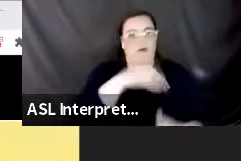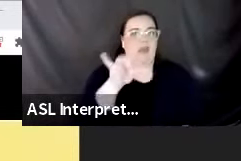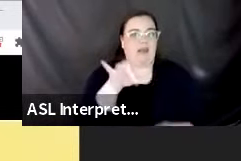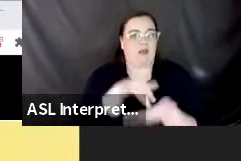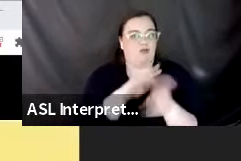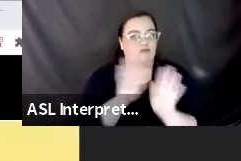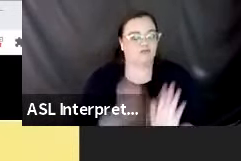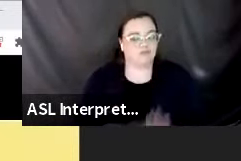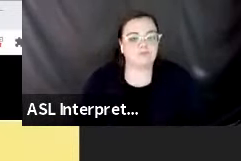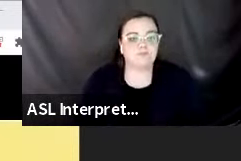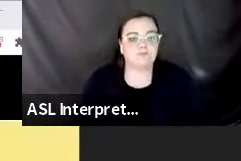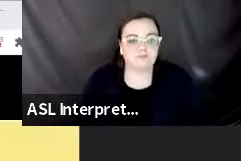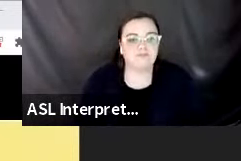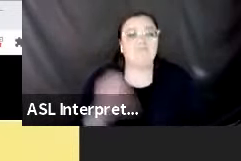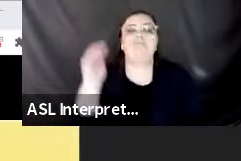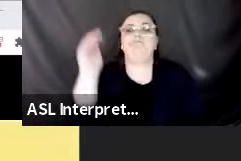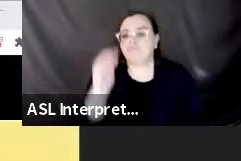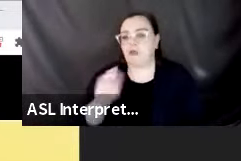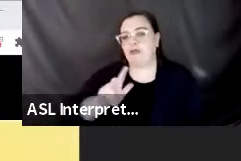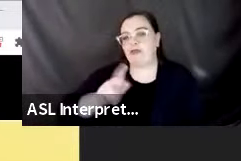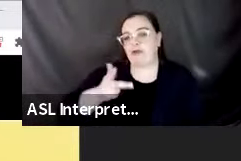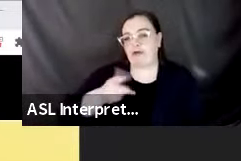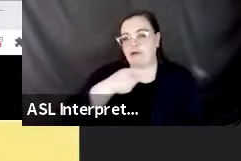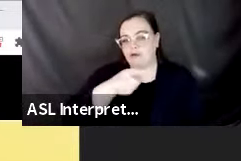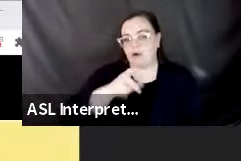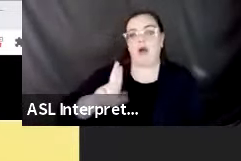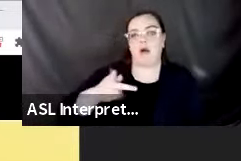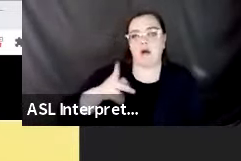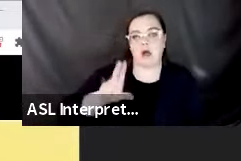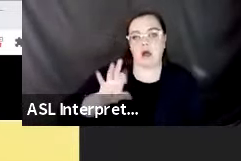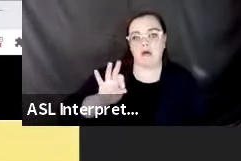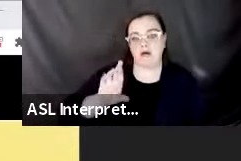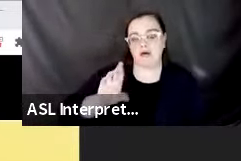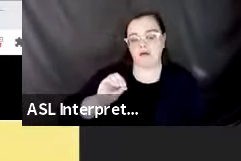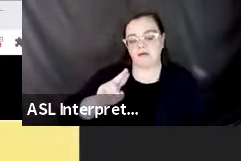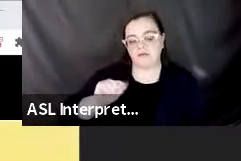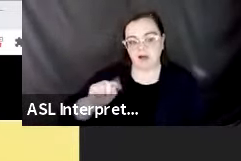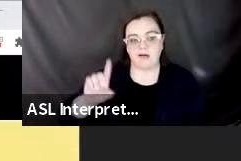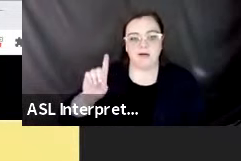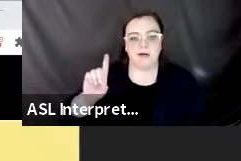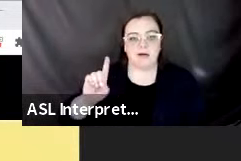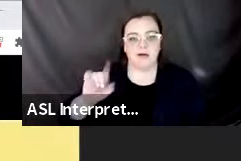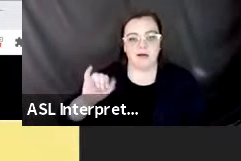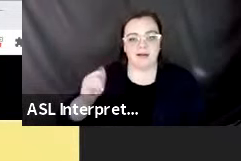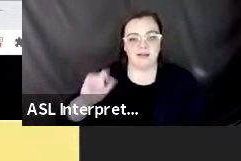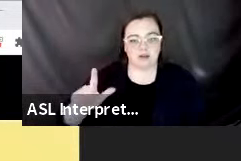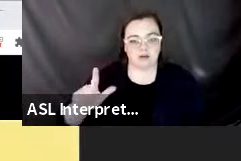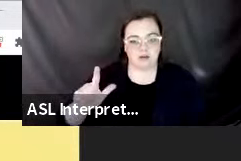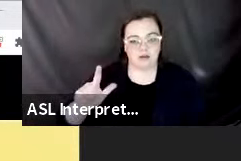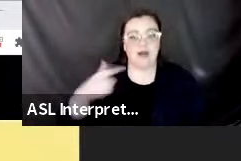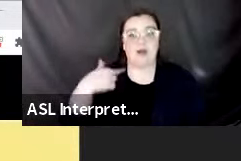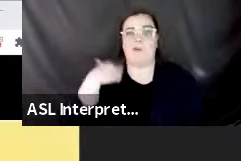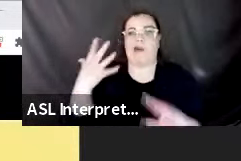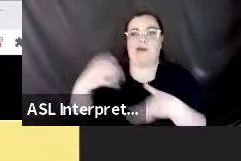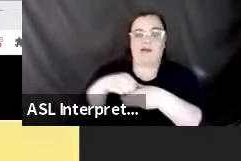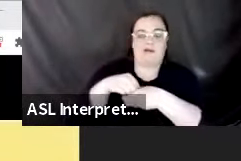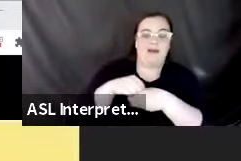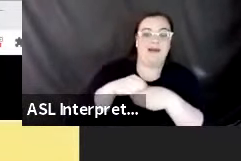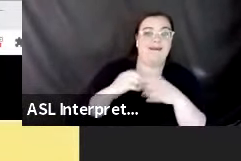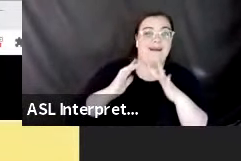And then there's Upfront Digital. In this, we collapse the internet and new media into one payment, and